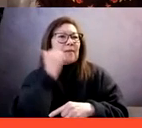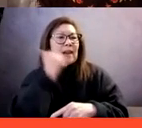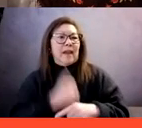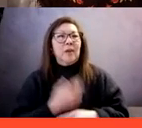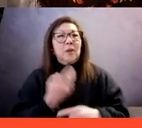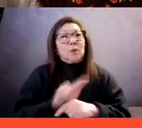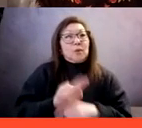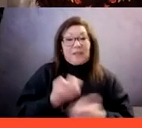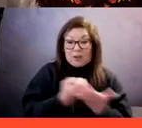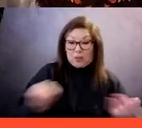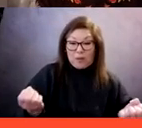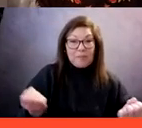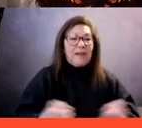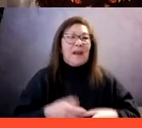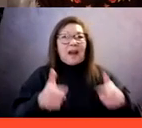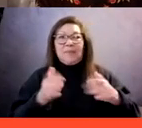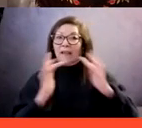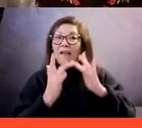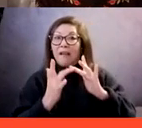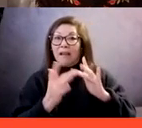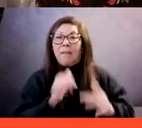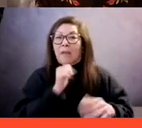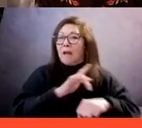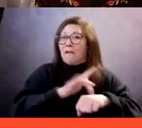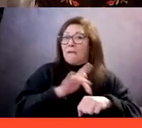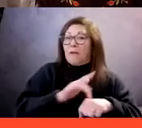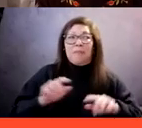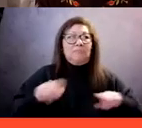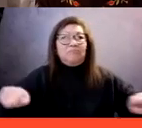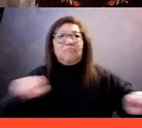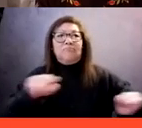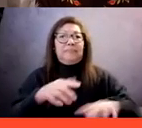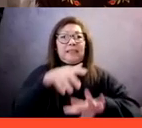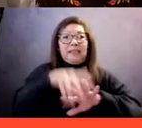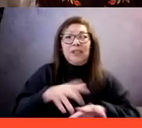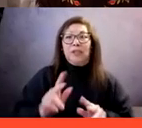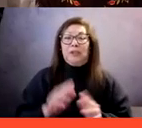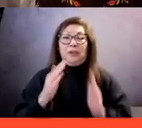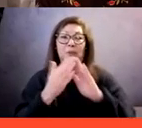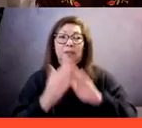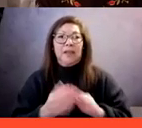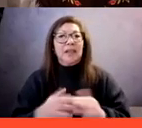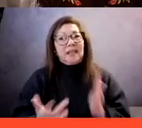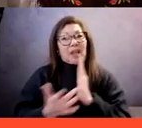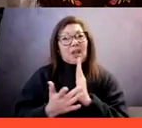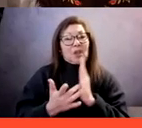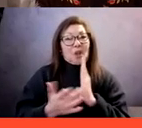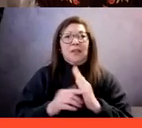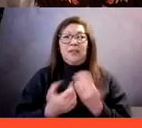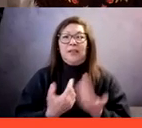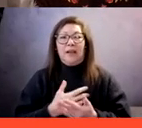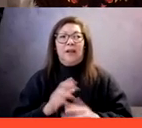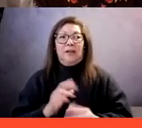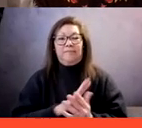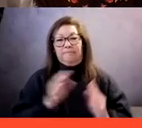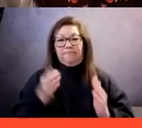using equipment and high-speed internet not available in many Indigenous communities. Even the technologies that are central to much of